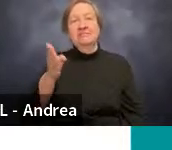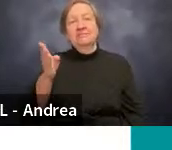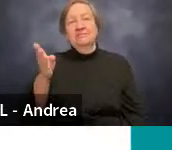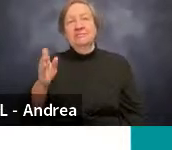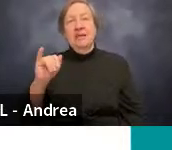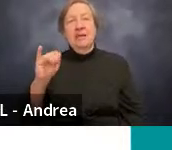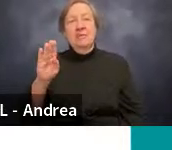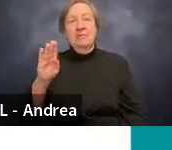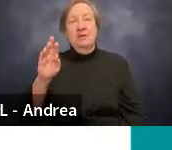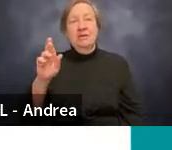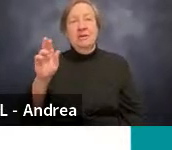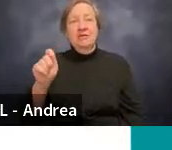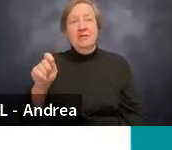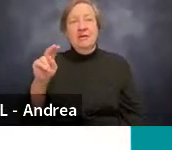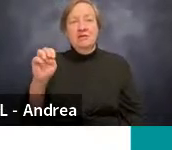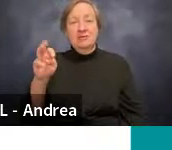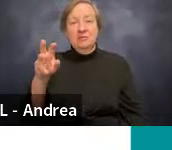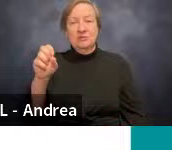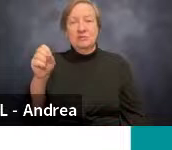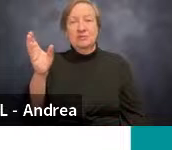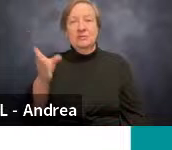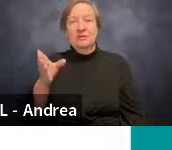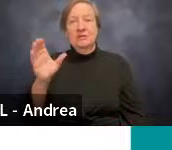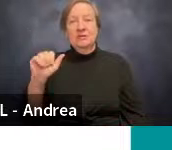https://ivr.news/captions. Next slide, please.